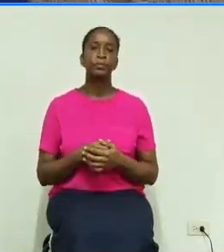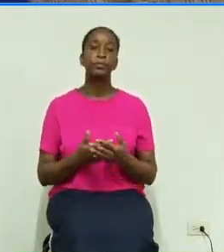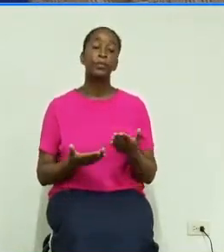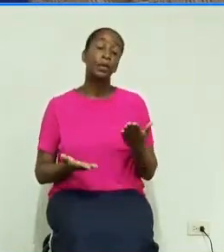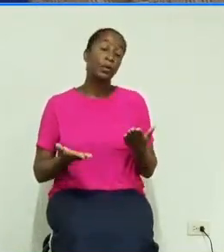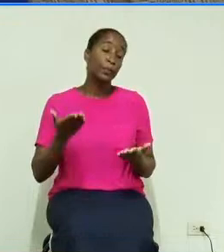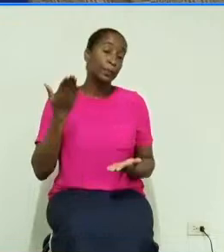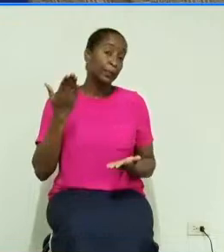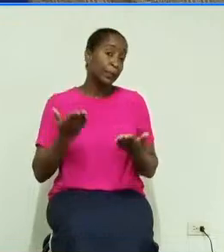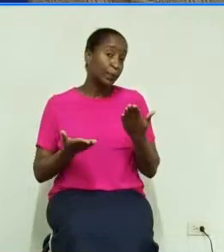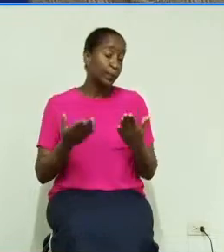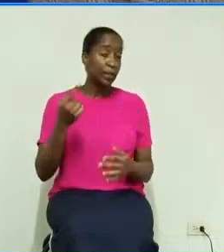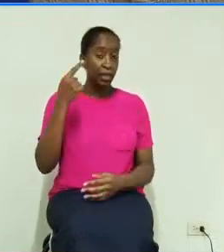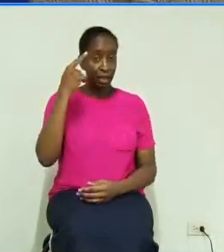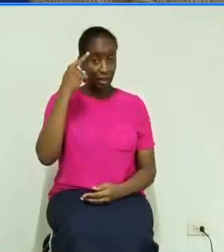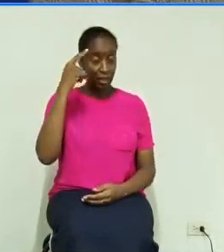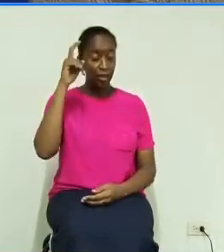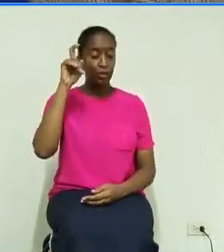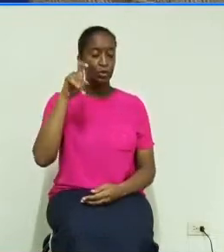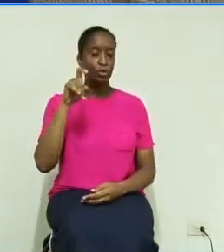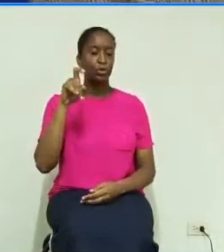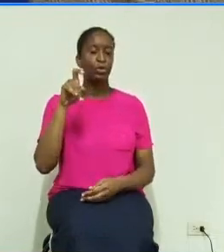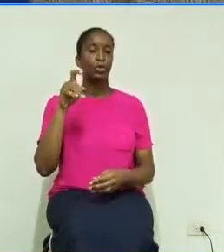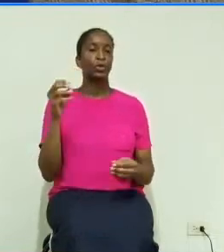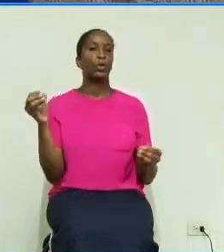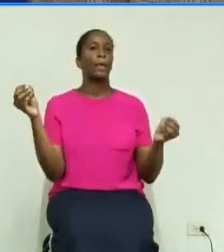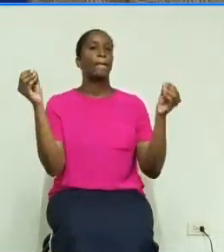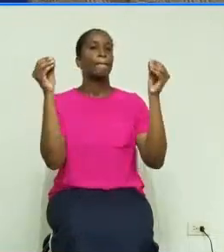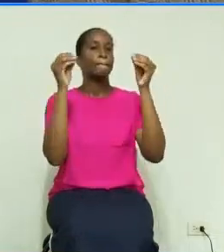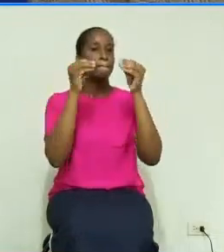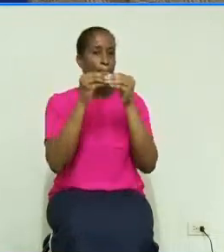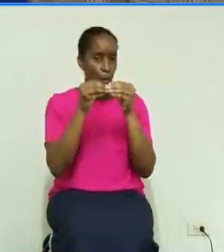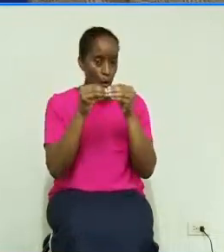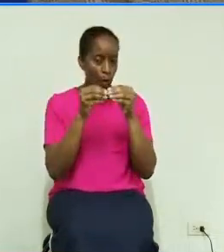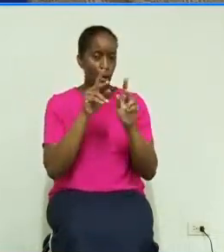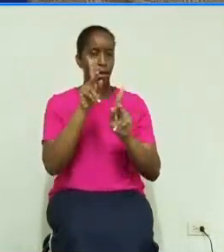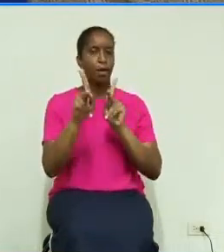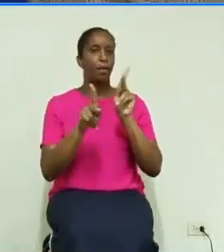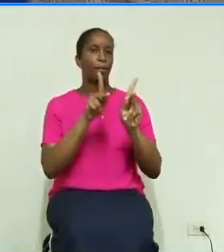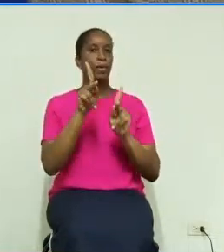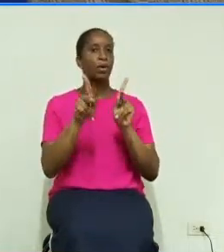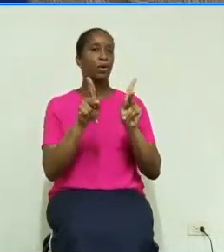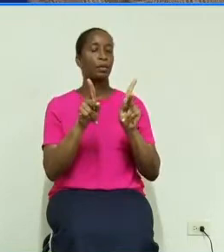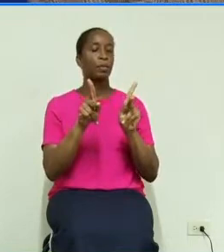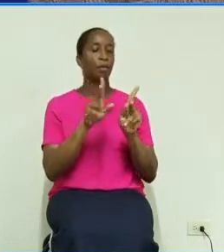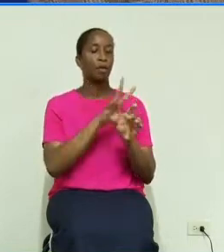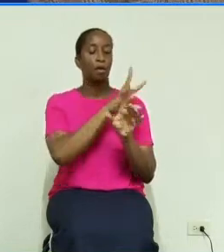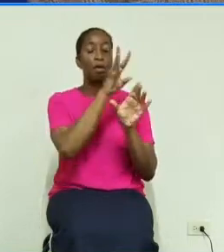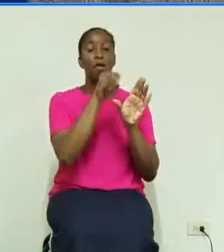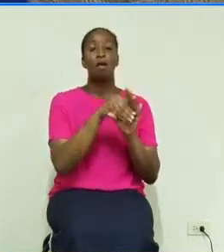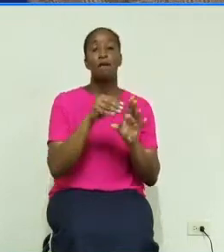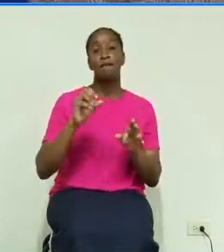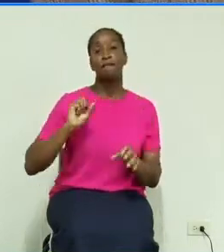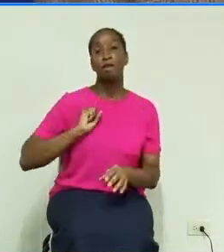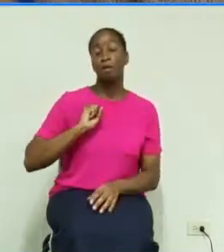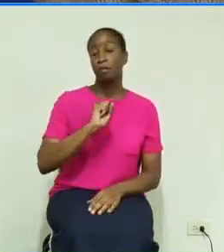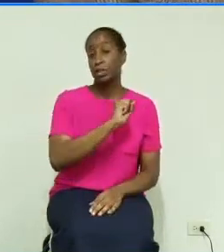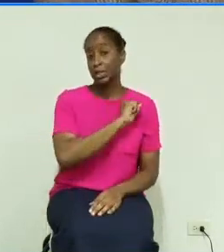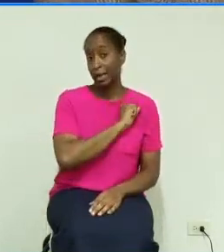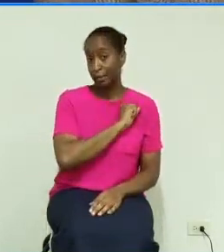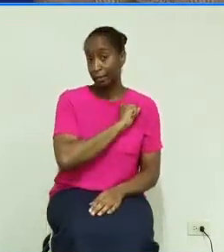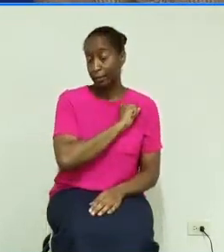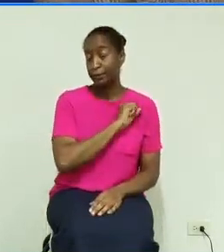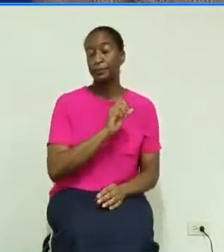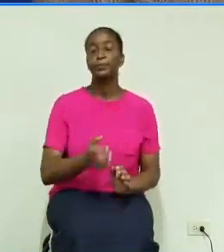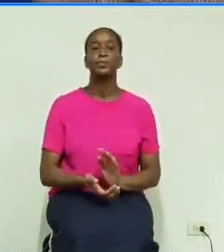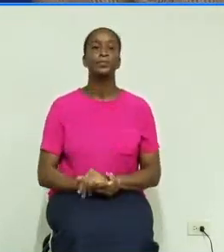number of persons in the Senate to increase maybe opposition voices or